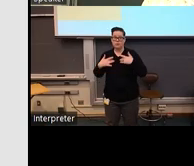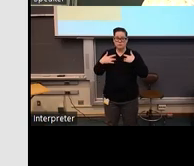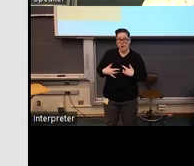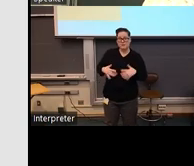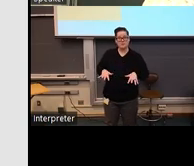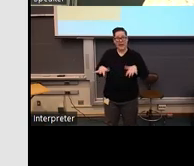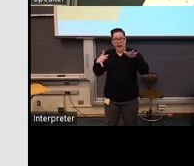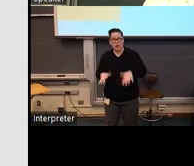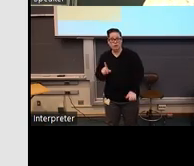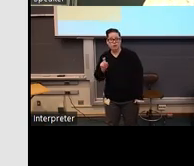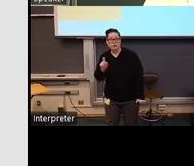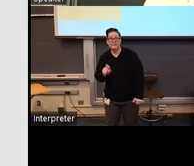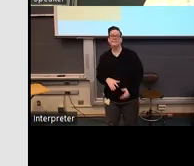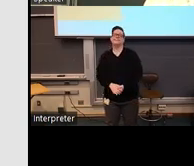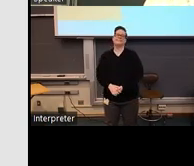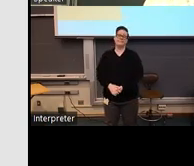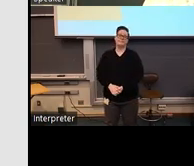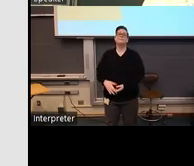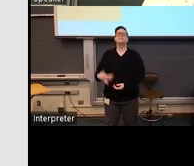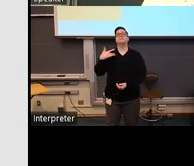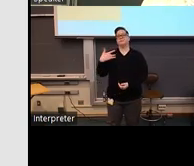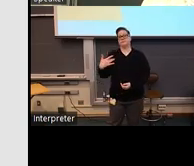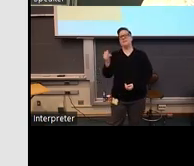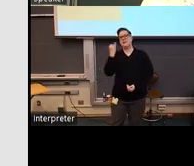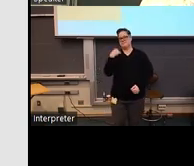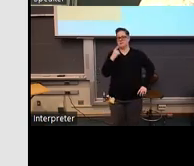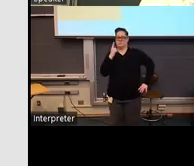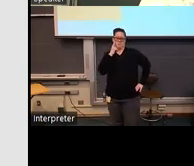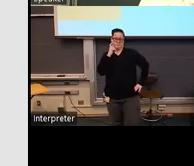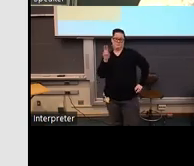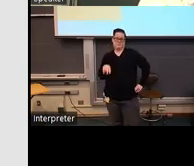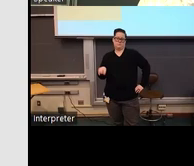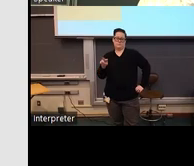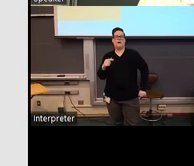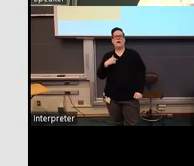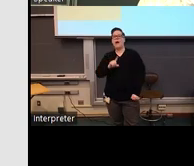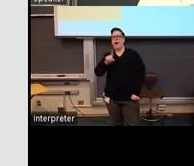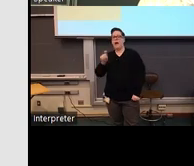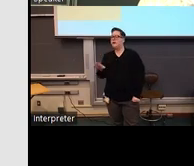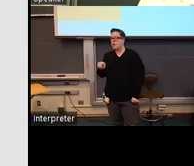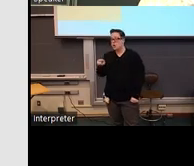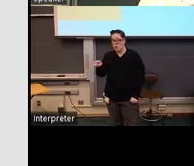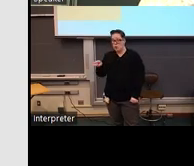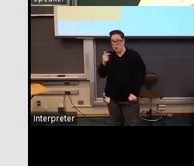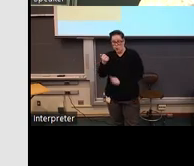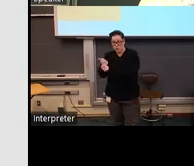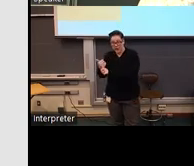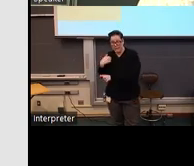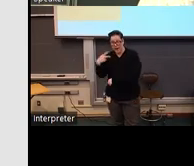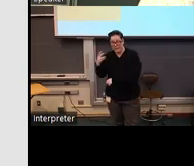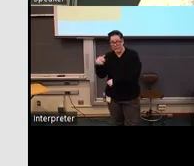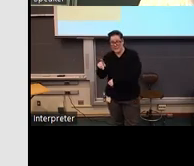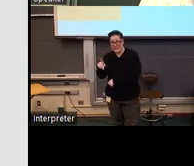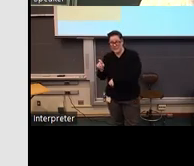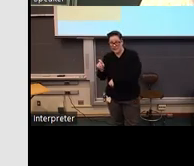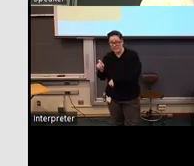anxiety? So typically when I do suspect that, I'll ask the caregiver, do you have a primary care doctor?